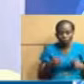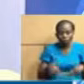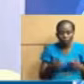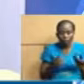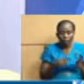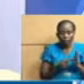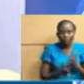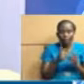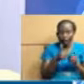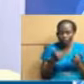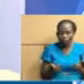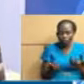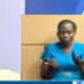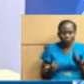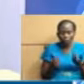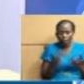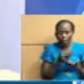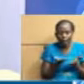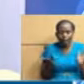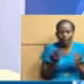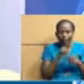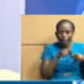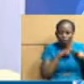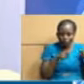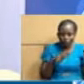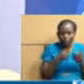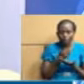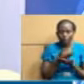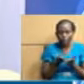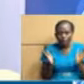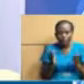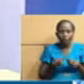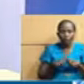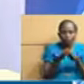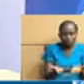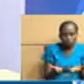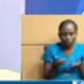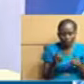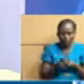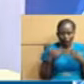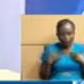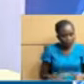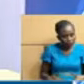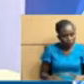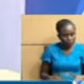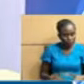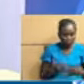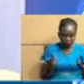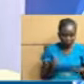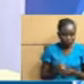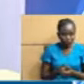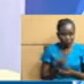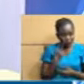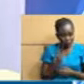in every right, in every entitlement, in every provision, even in health, you find